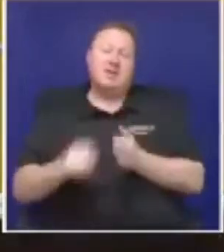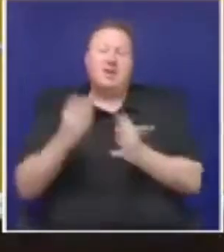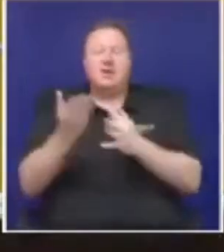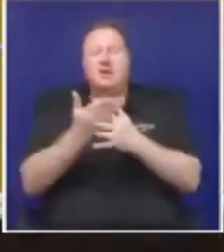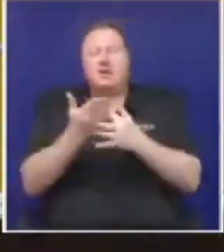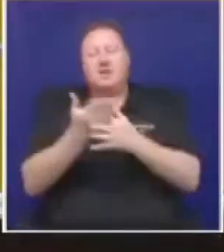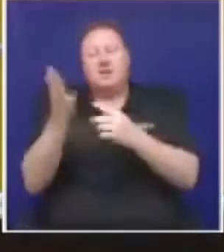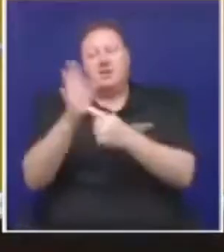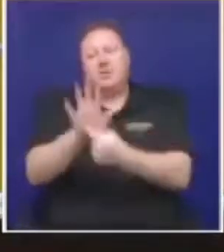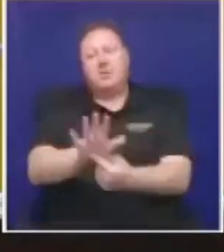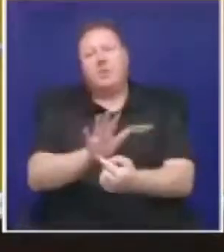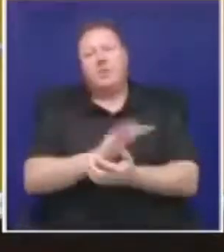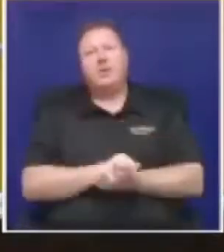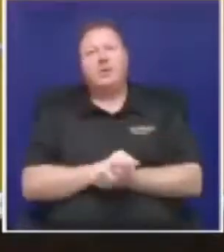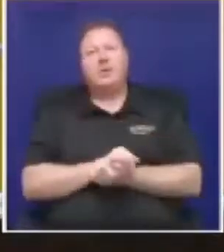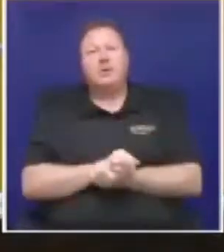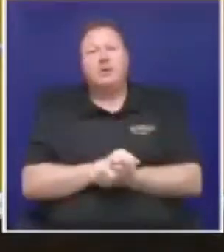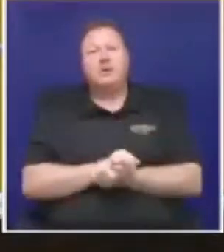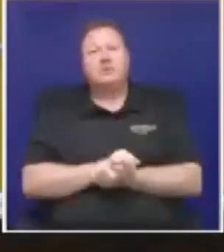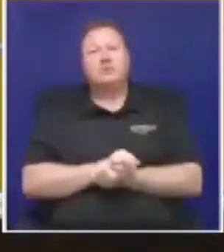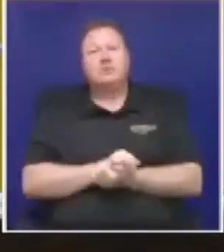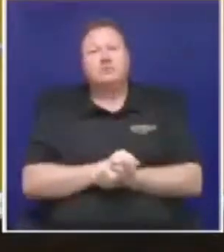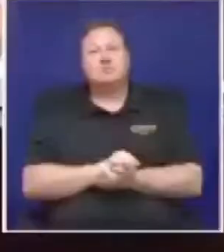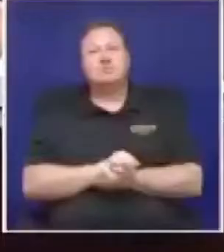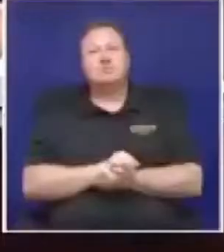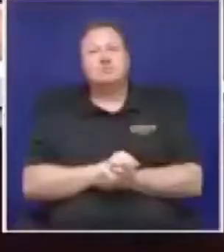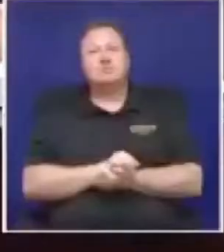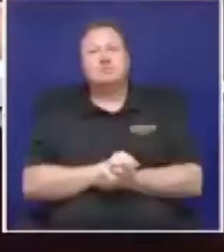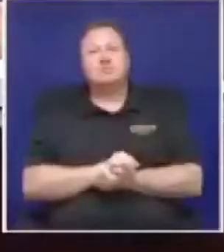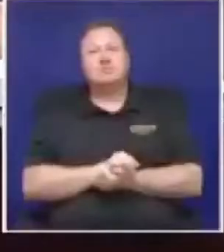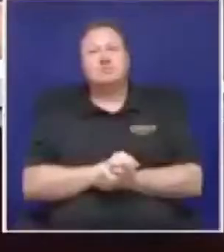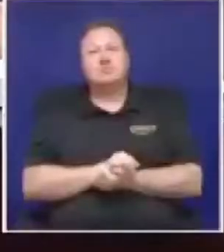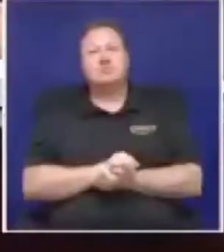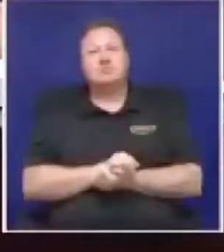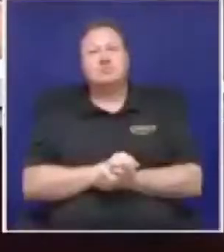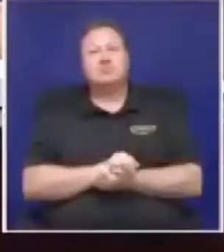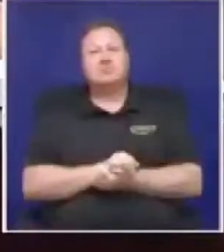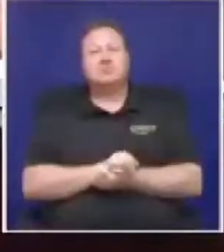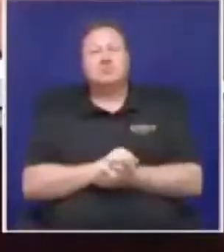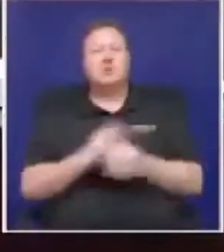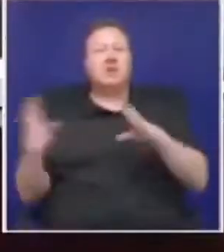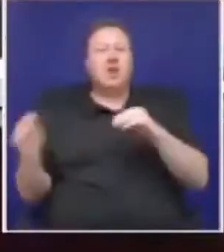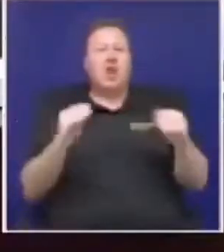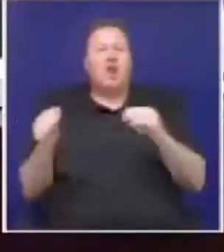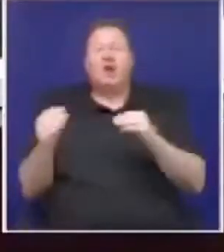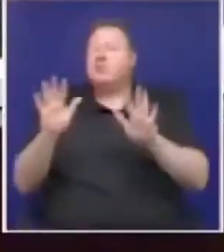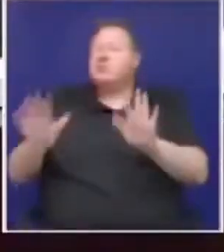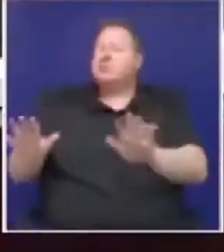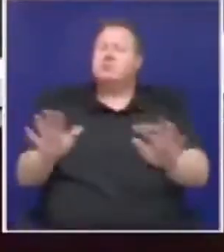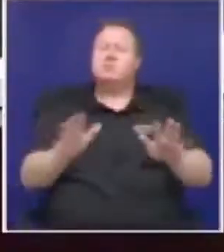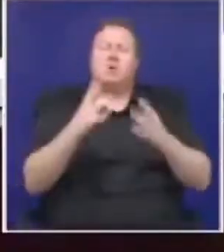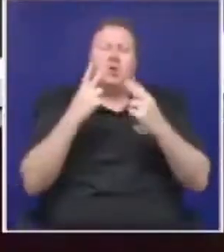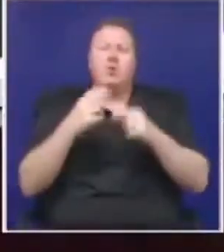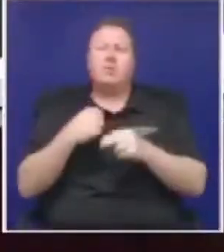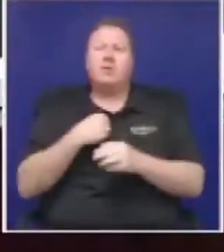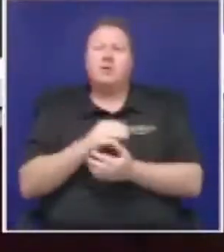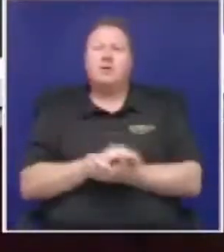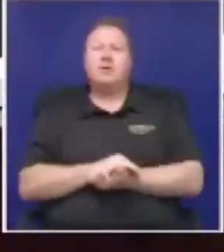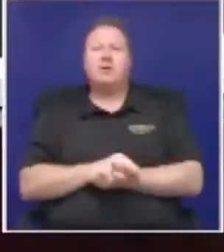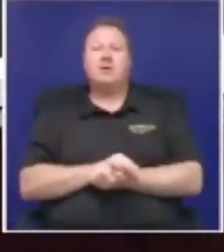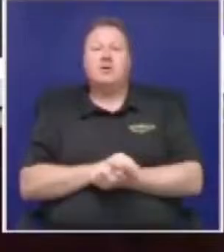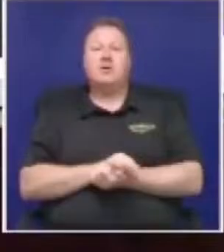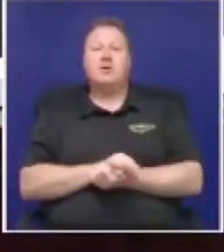case? Deputy President. Where's the leader of the opposition? Thank you. Order, honorable members. Where's the leader? There has